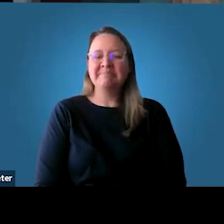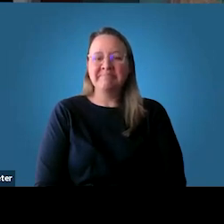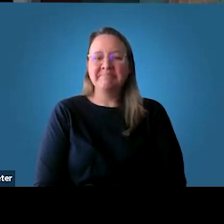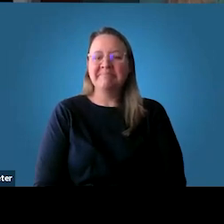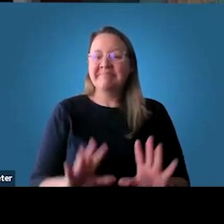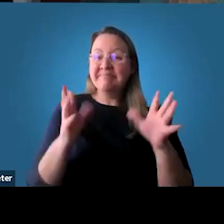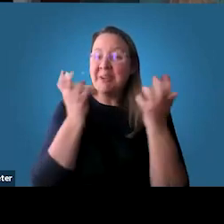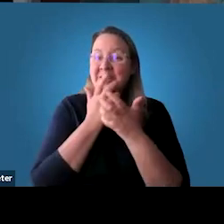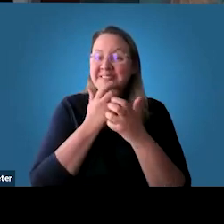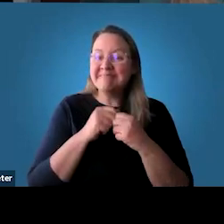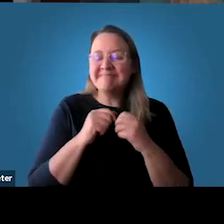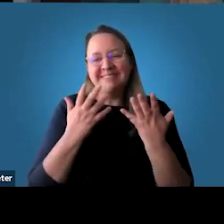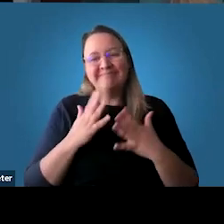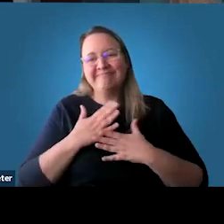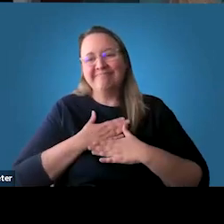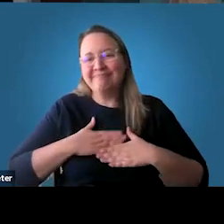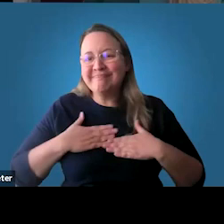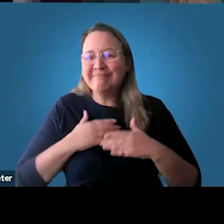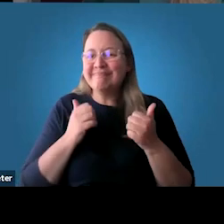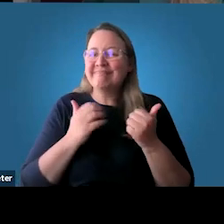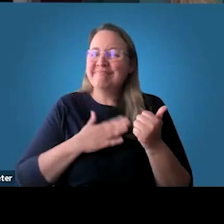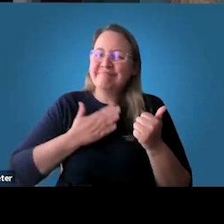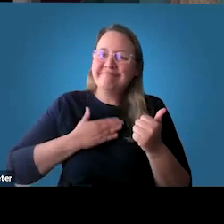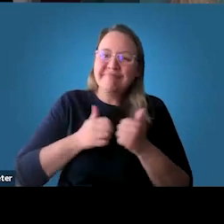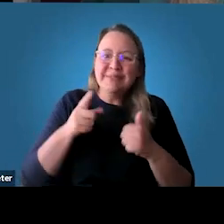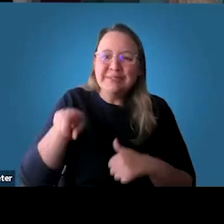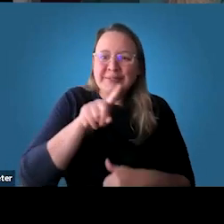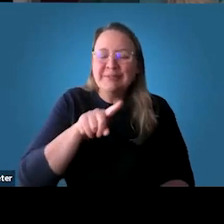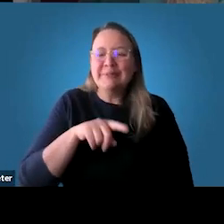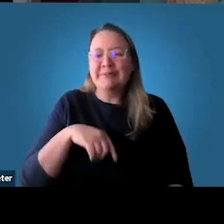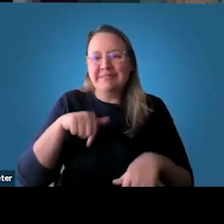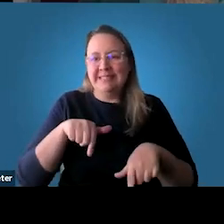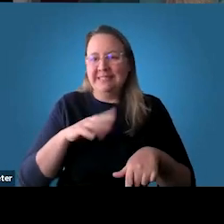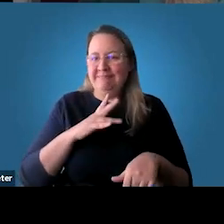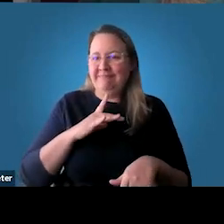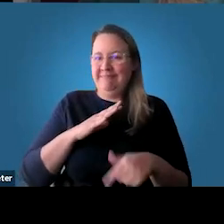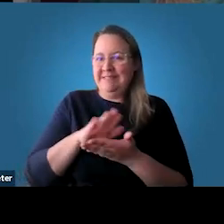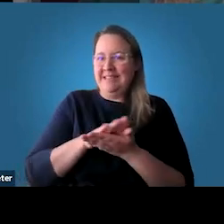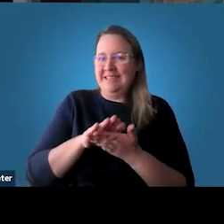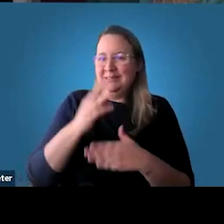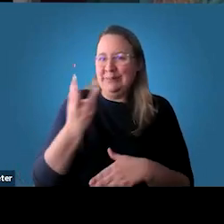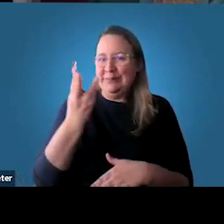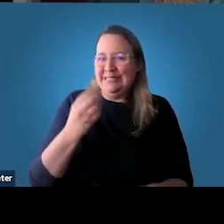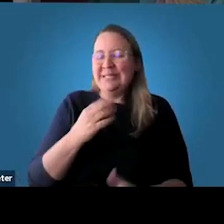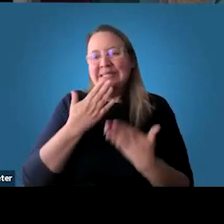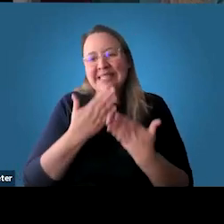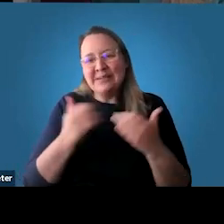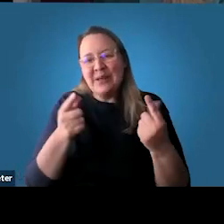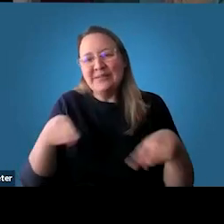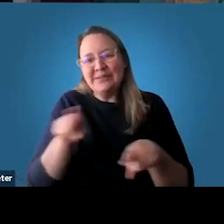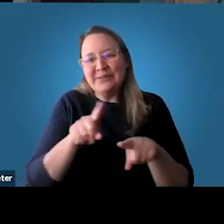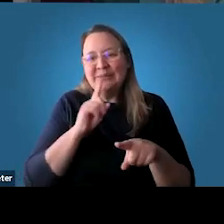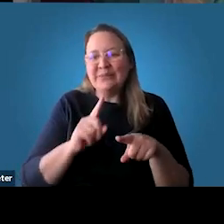Okay, awesome. Well, it's such a pleasure to be with you all on this fine Wednesday. And thanks to everyone